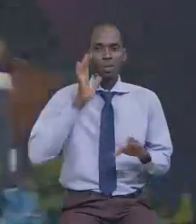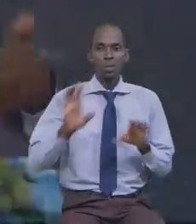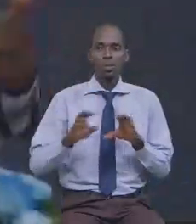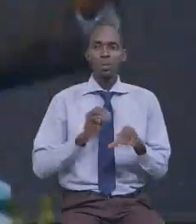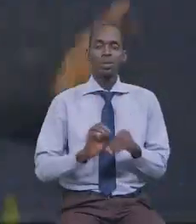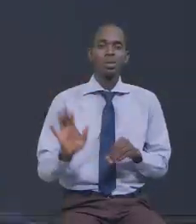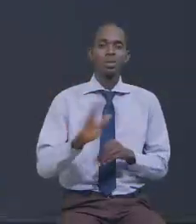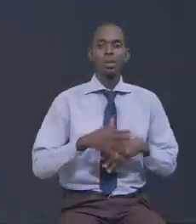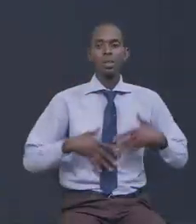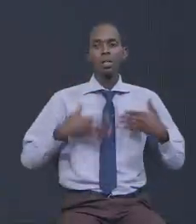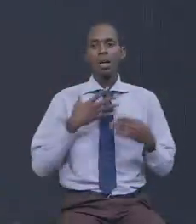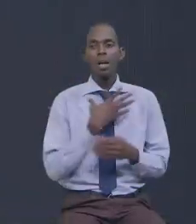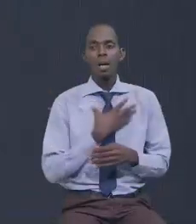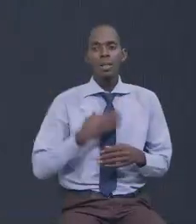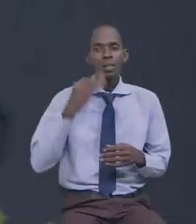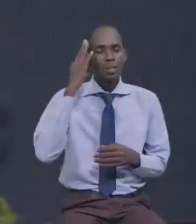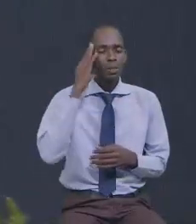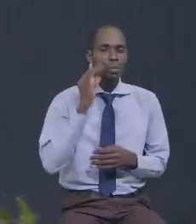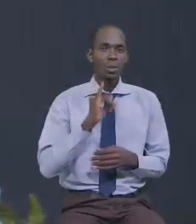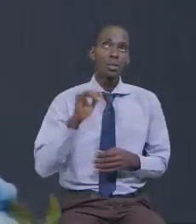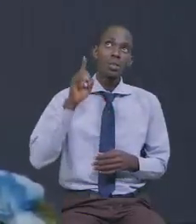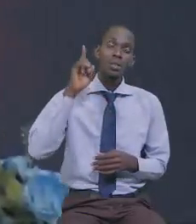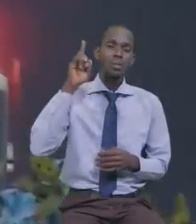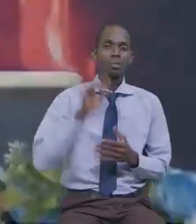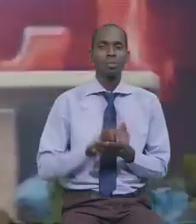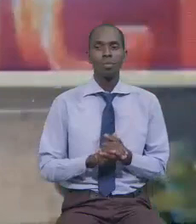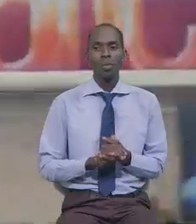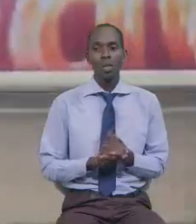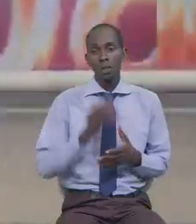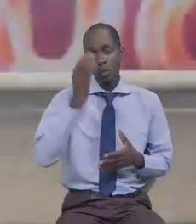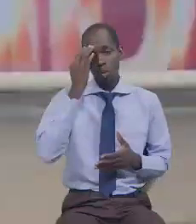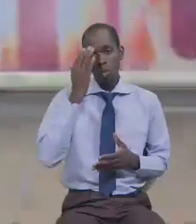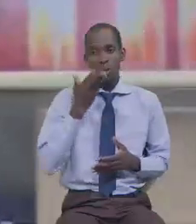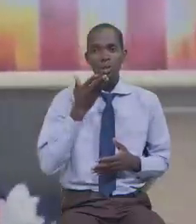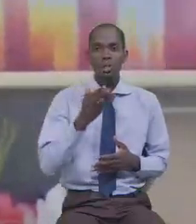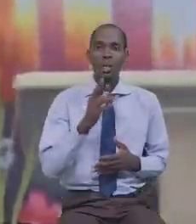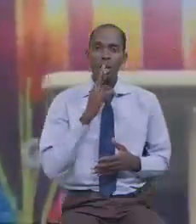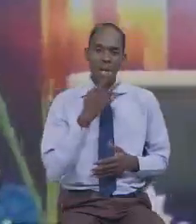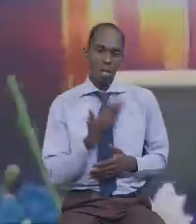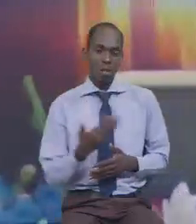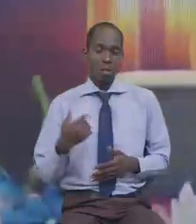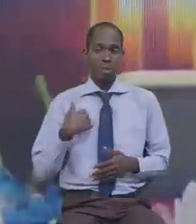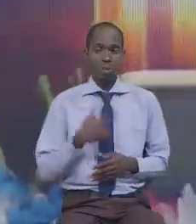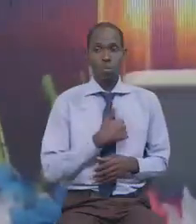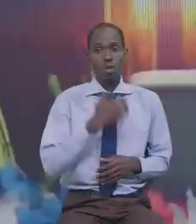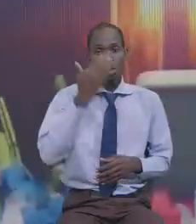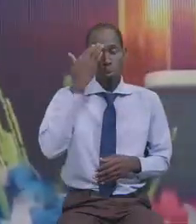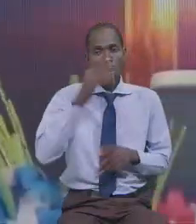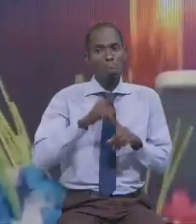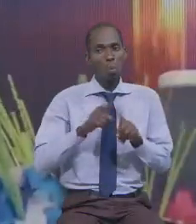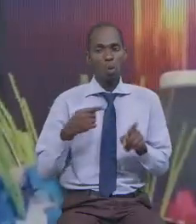and experiencing him. You know, there are things we know, but we don't